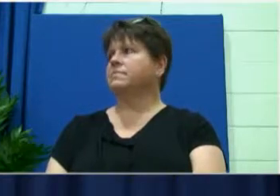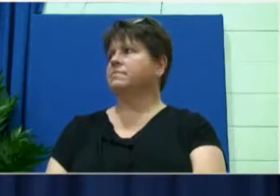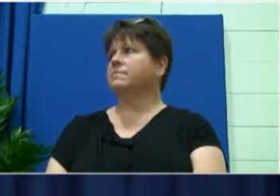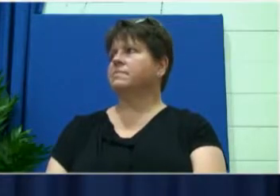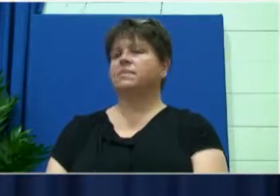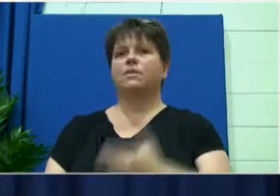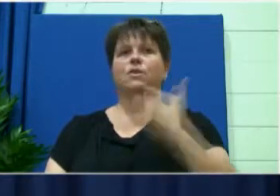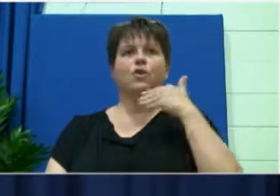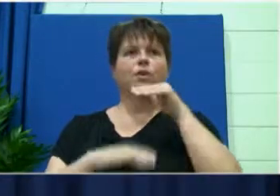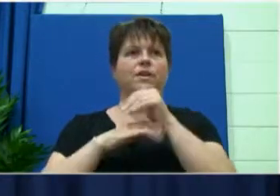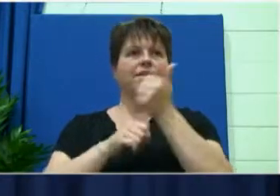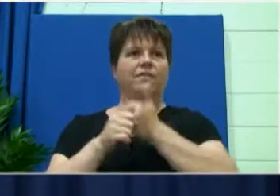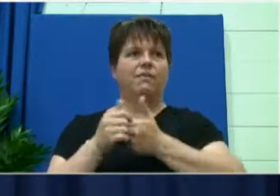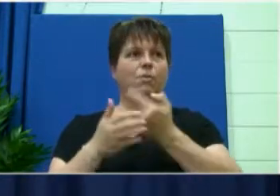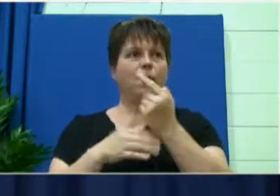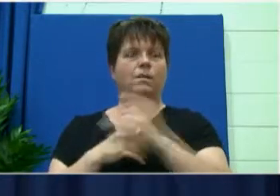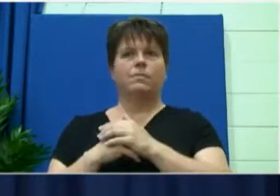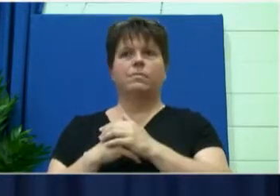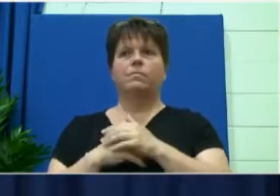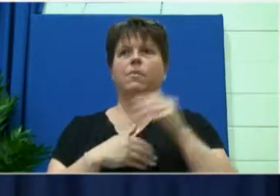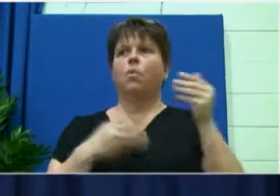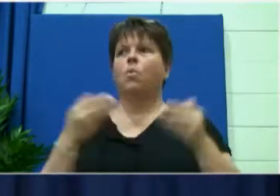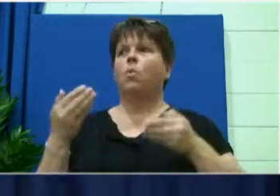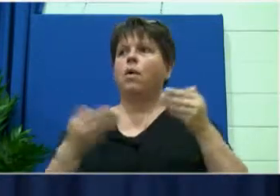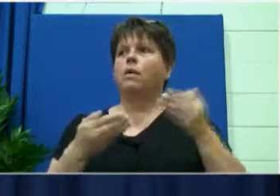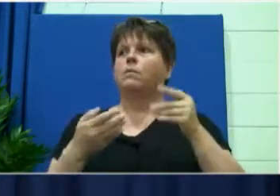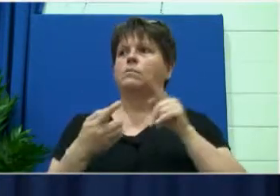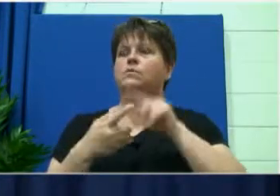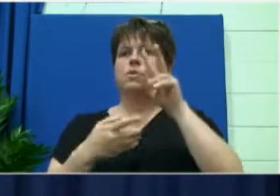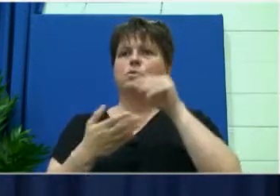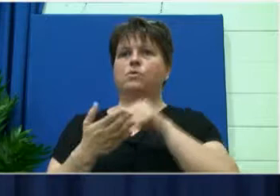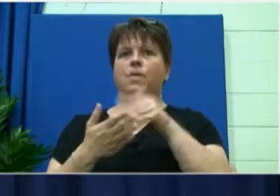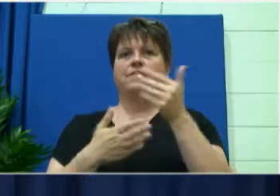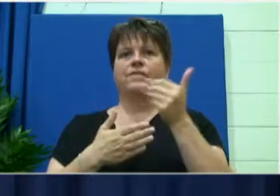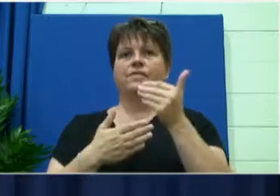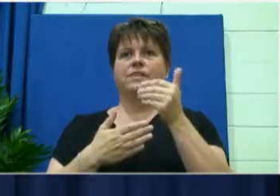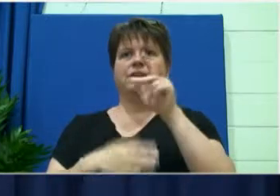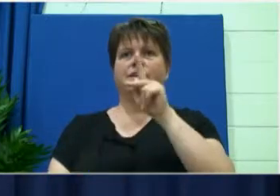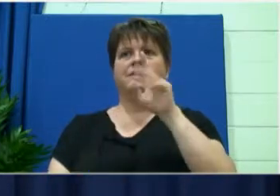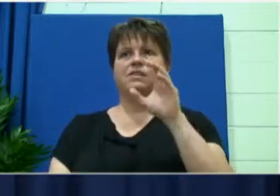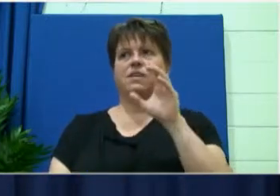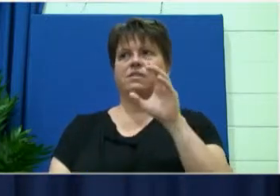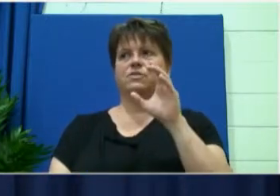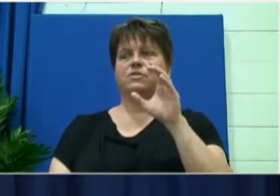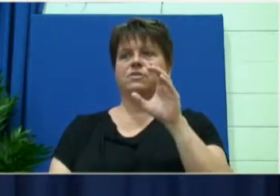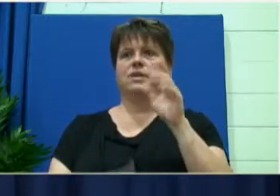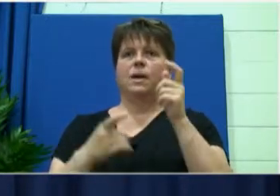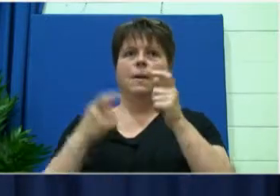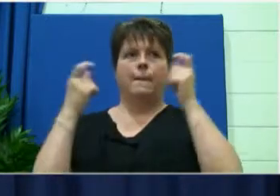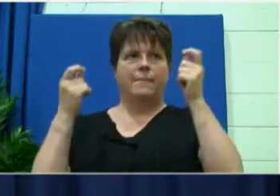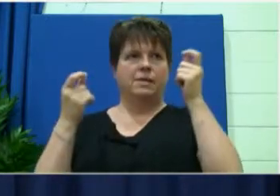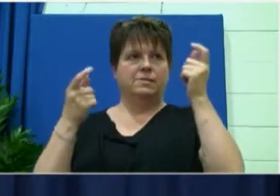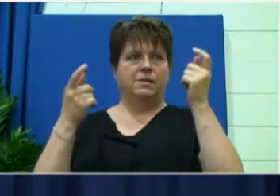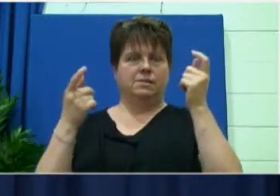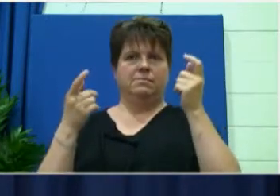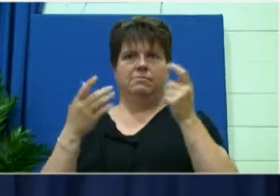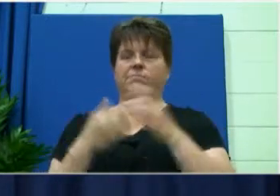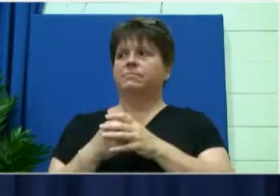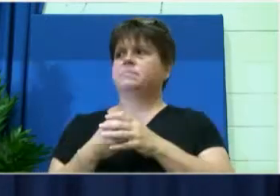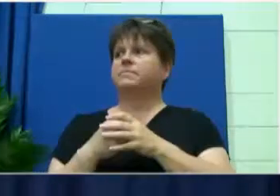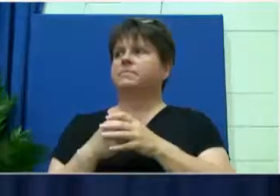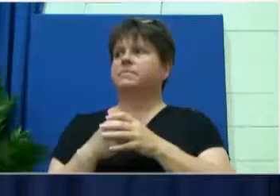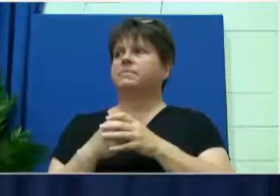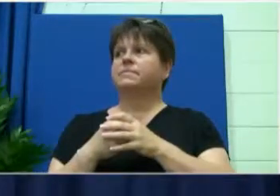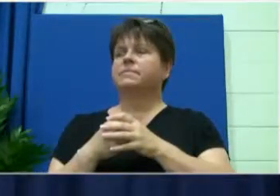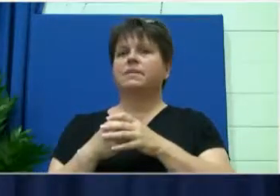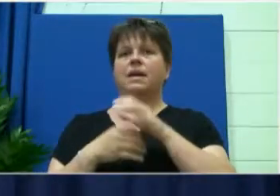Good evening, everyone, and welcome to the 2015 Kaskaskia College Commencement Ceremony. As Student